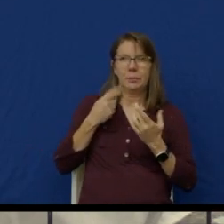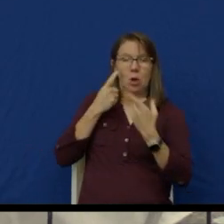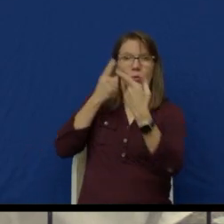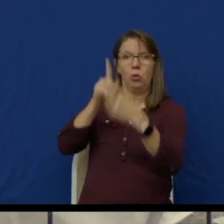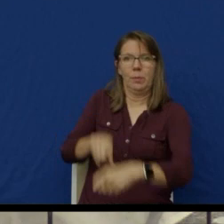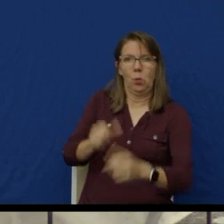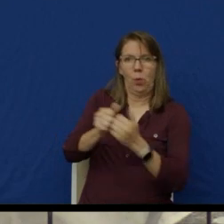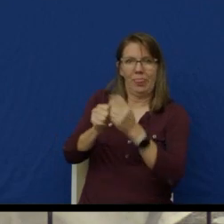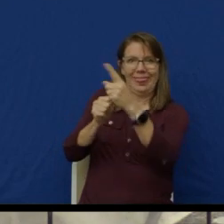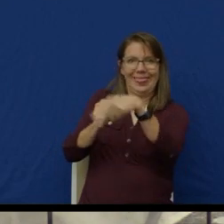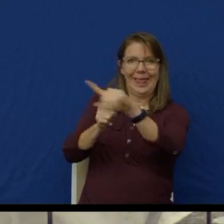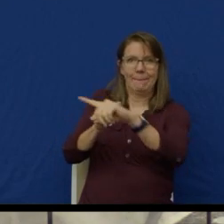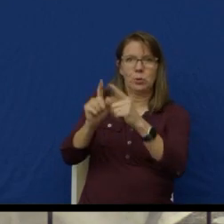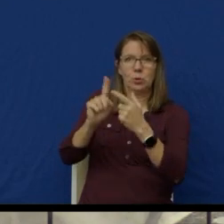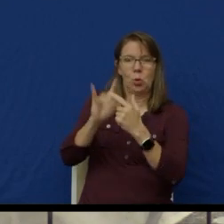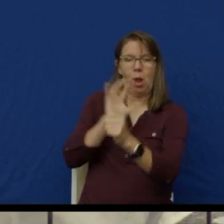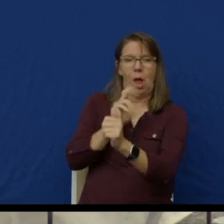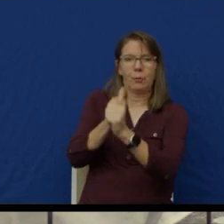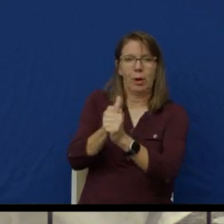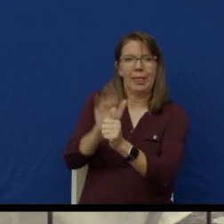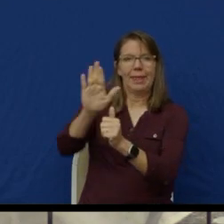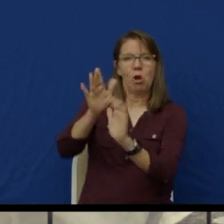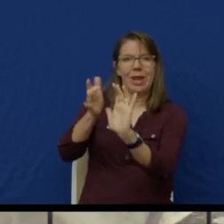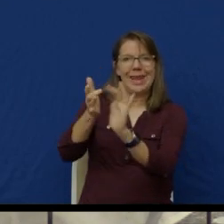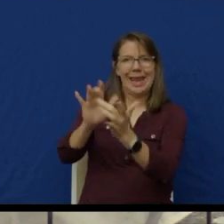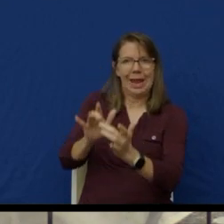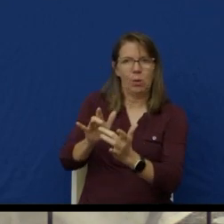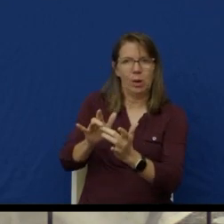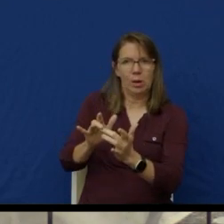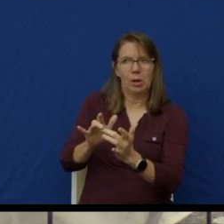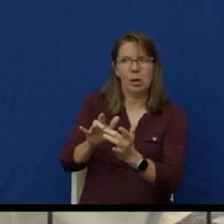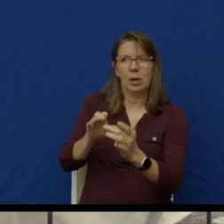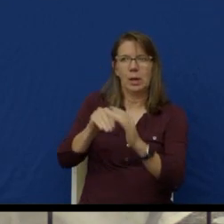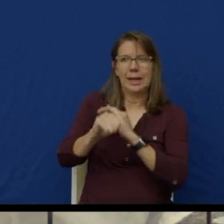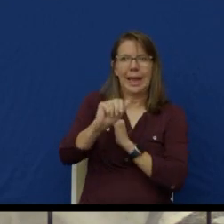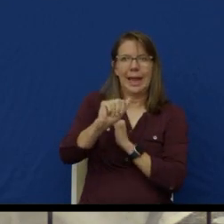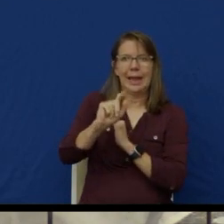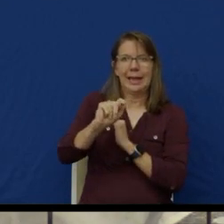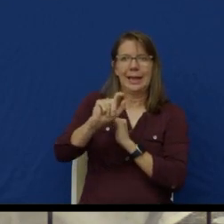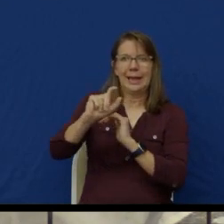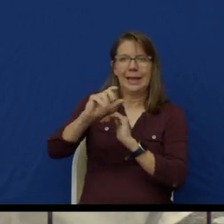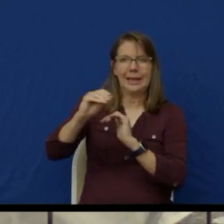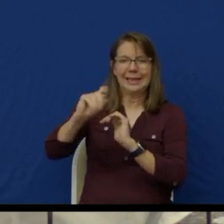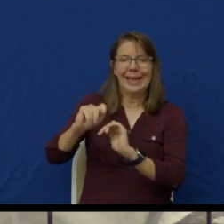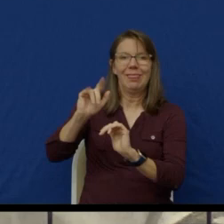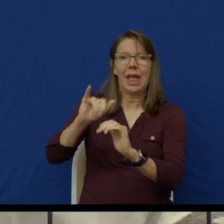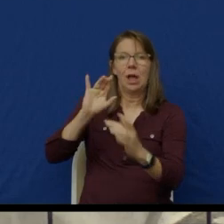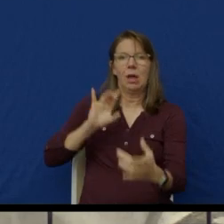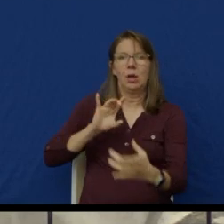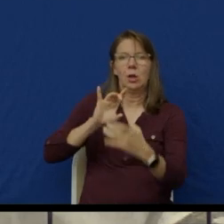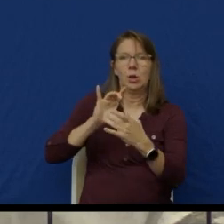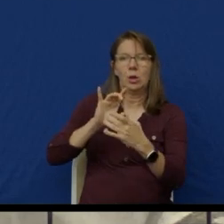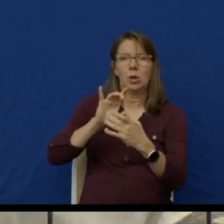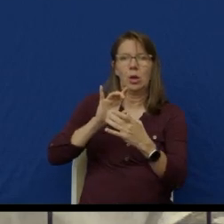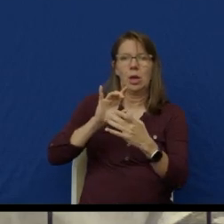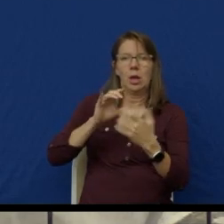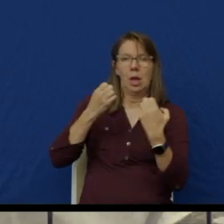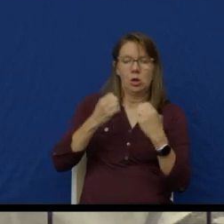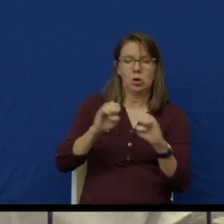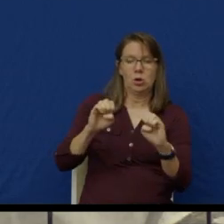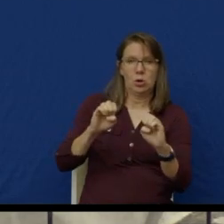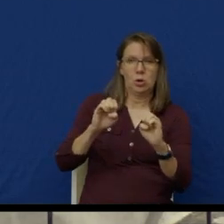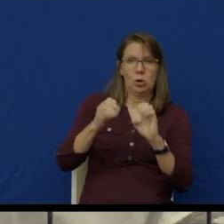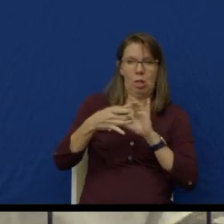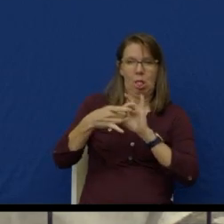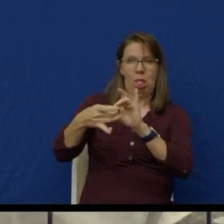to upgrade their network infrastructure within KET. And so that was a joint effort between the Department of Education and them to upgrade